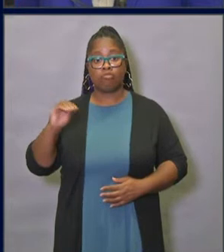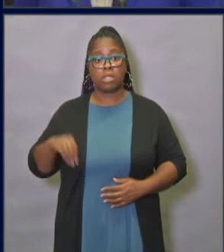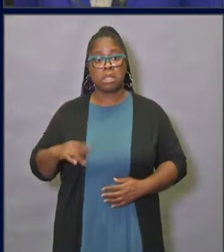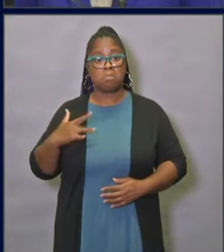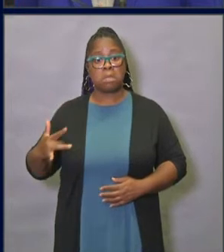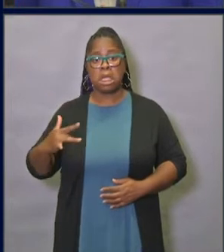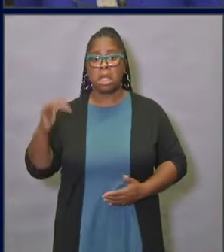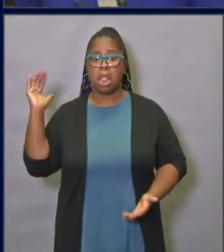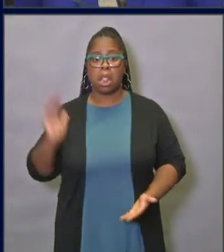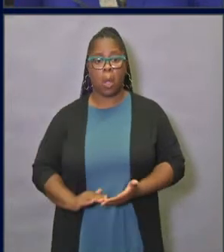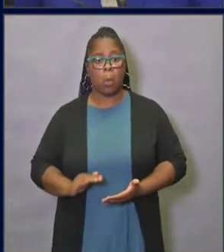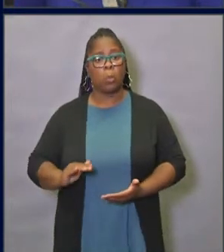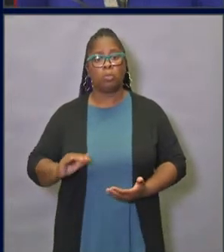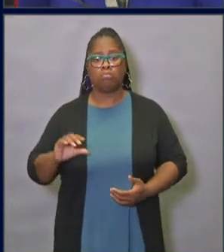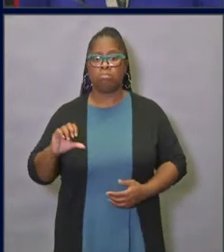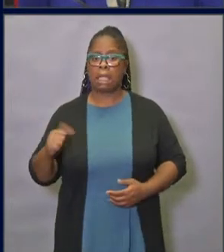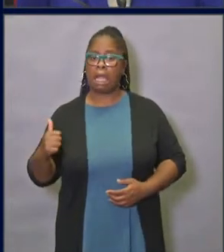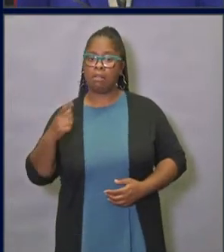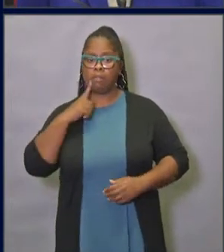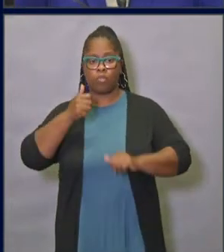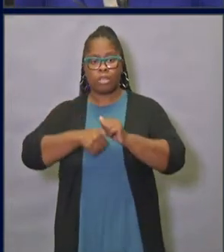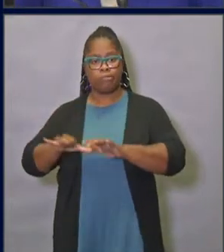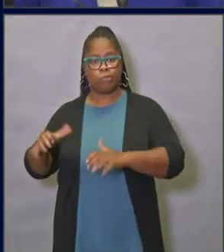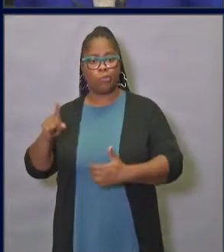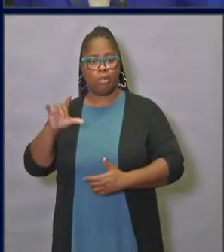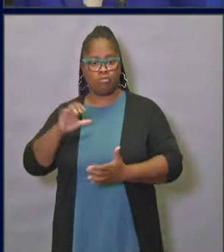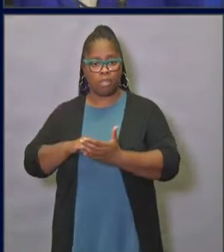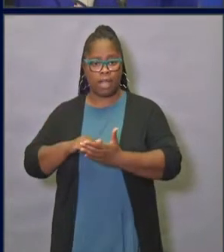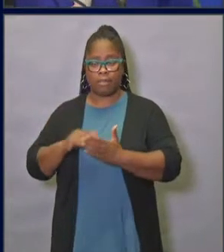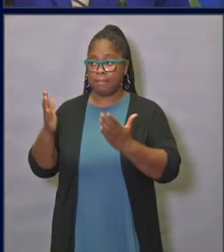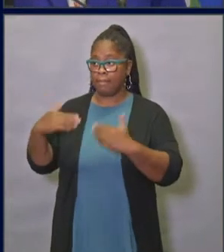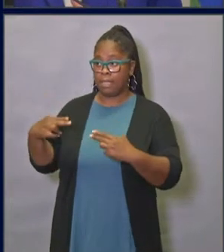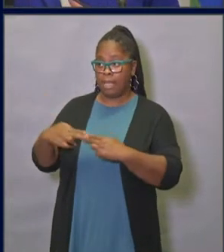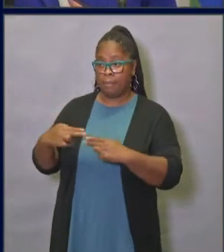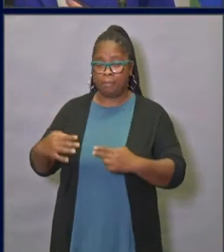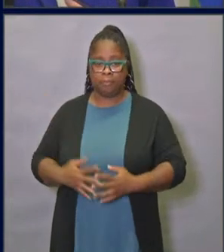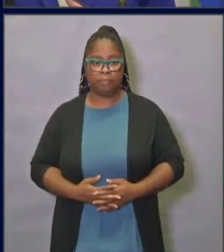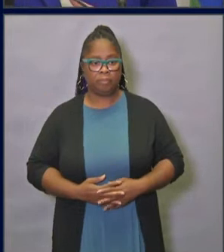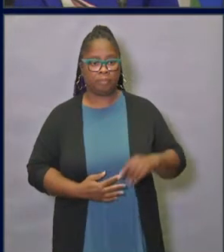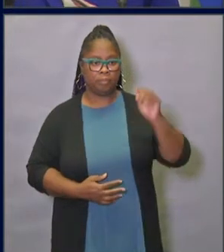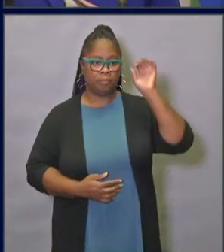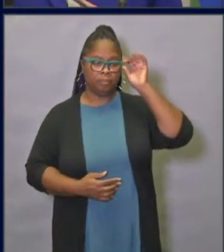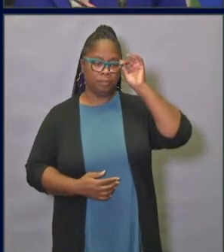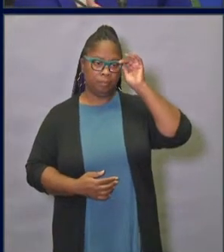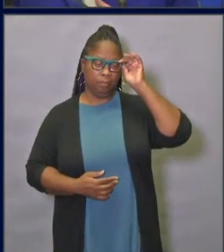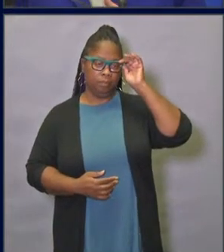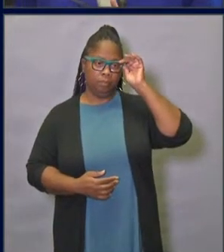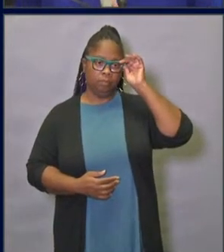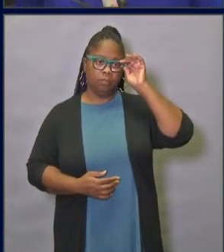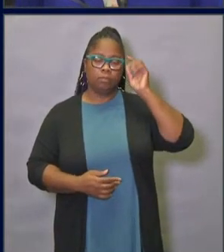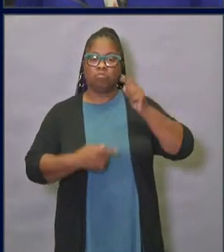at about 10 per 100,000 people. We'll take the next slide. This slide